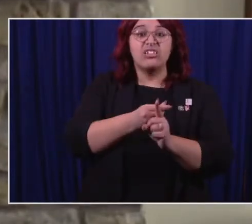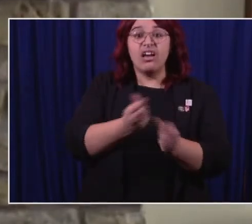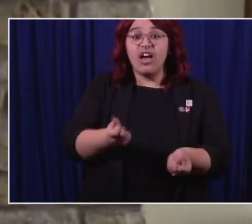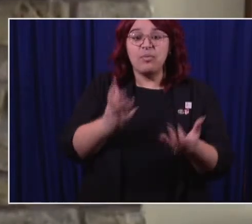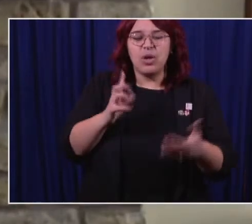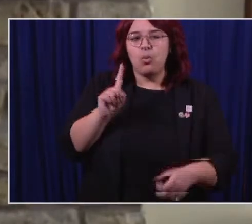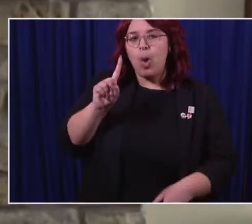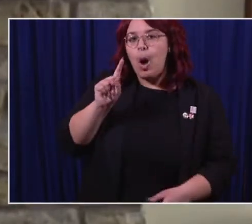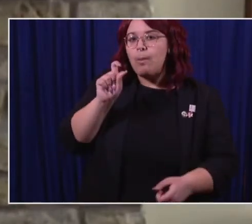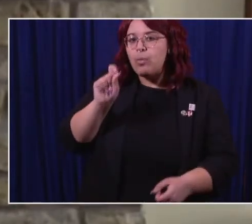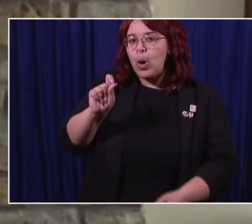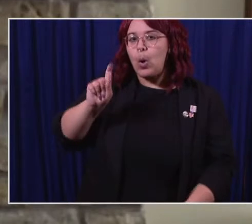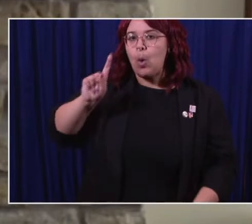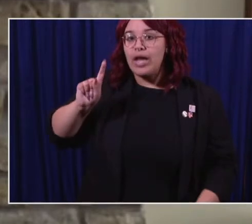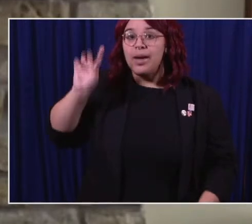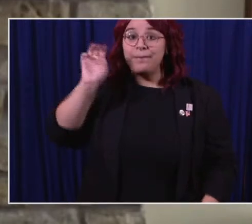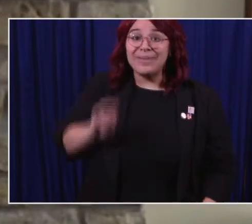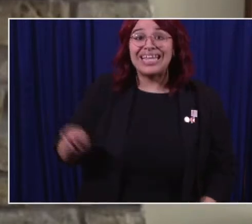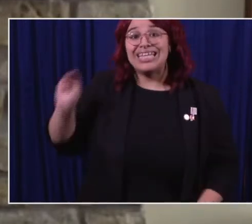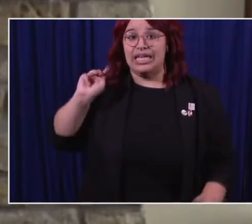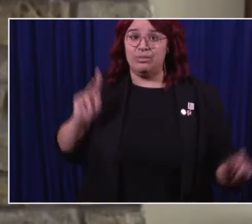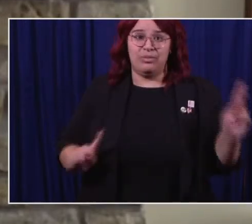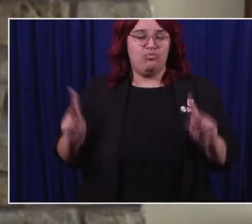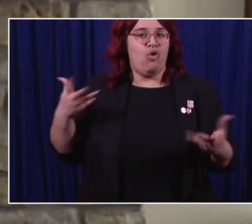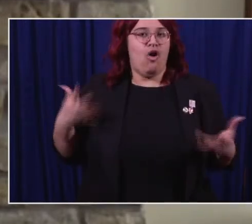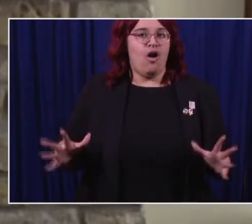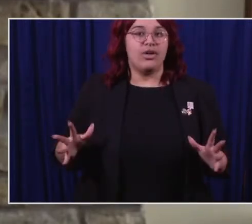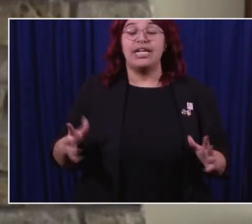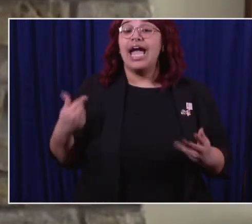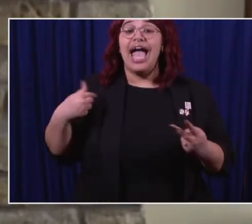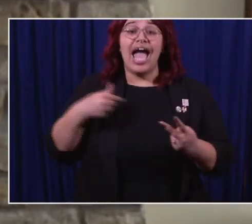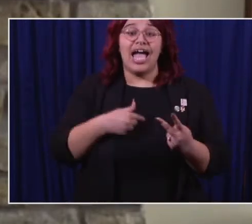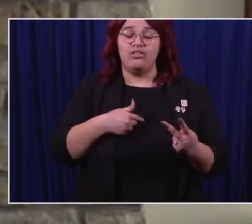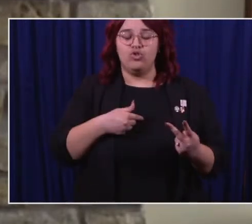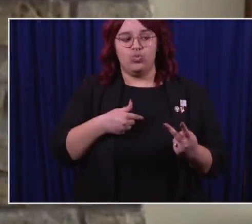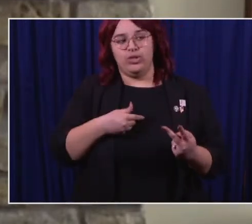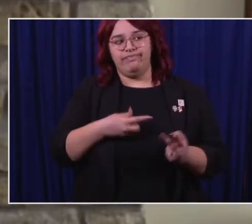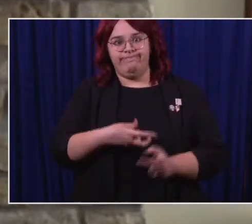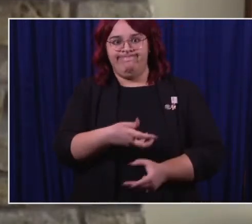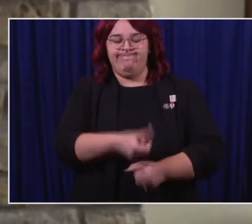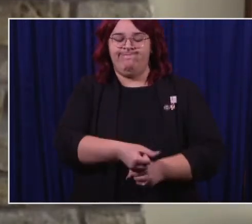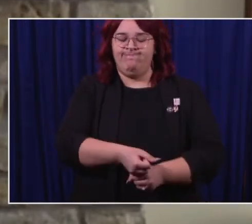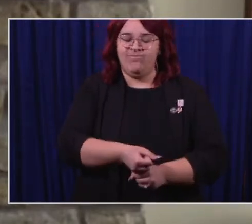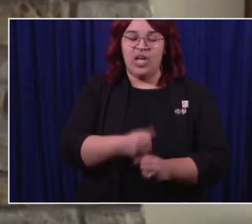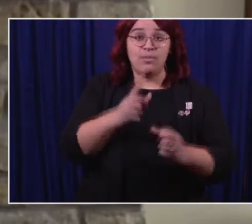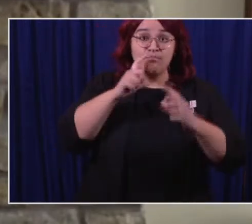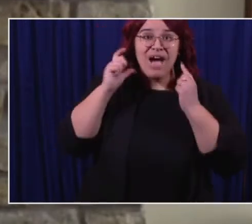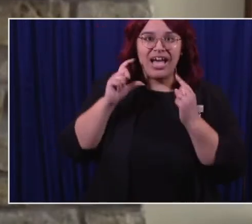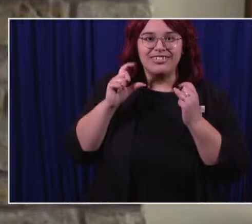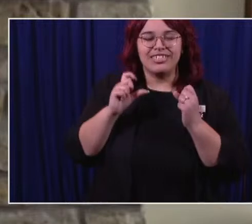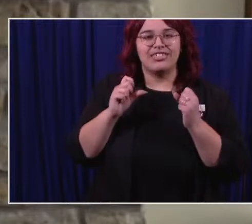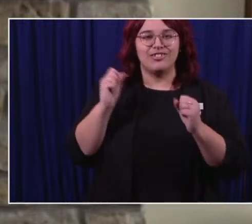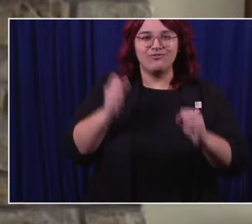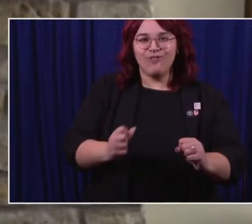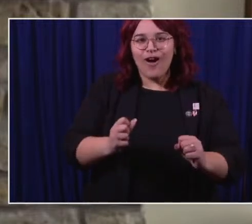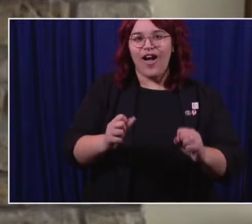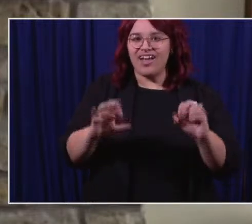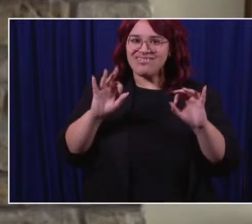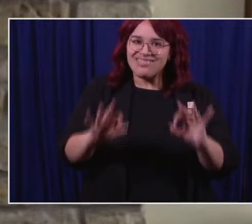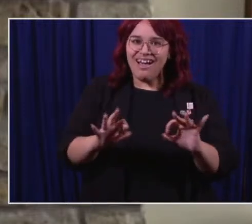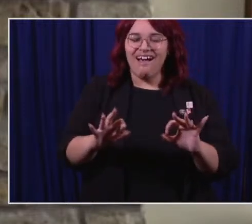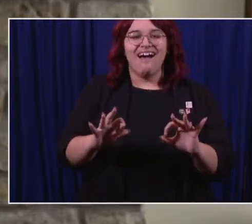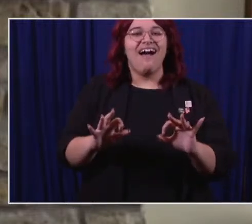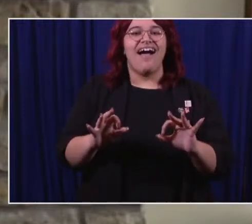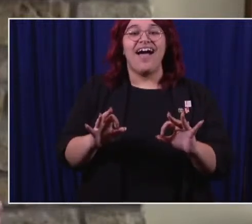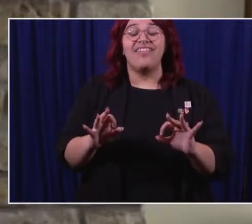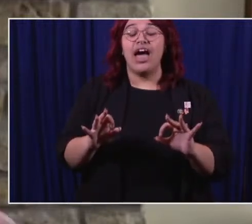number up. And we know the power of masks. We're going to keep wearing masks. And if we can do that and keep wearing masks